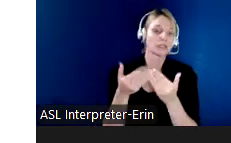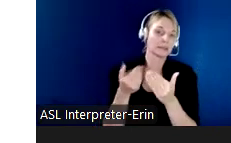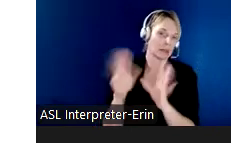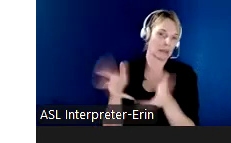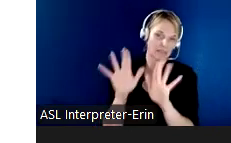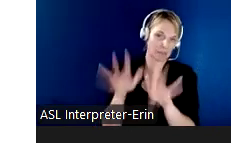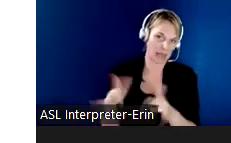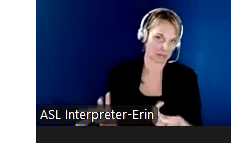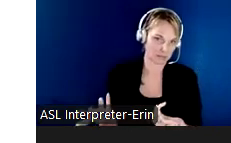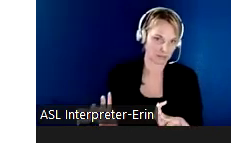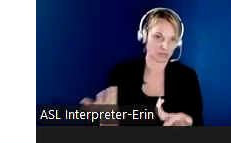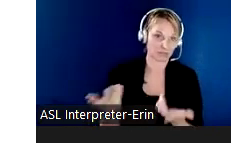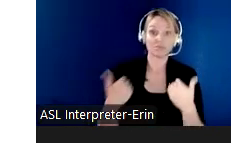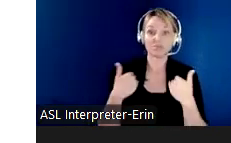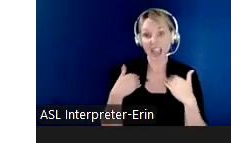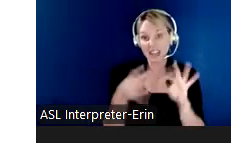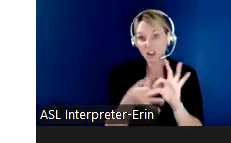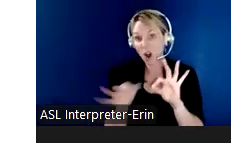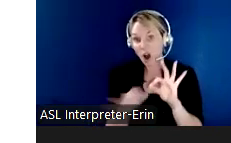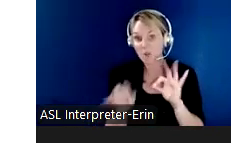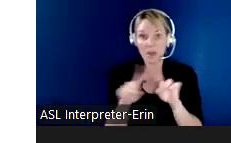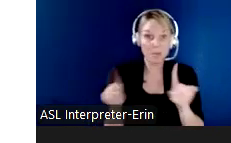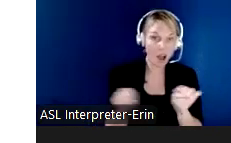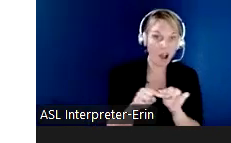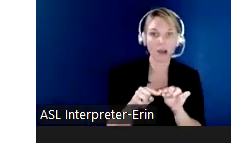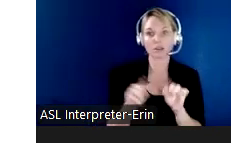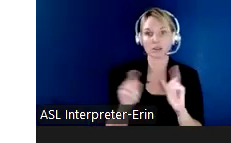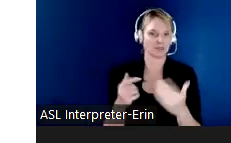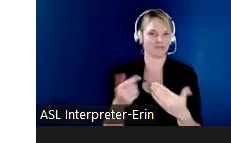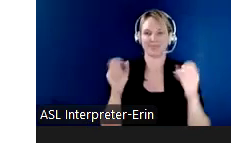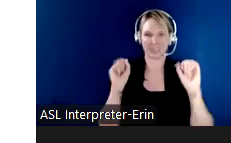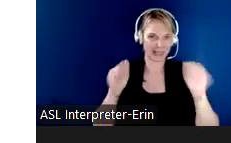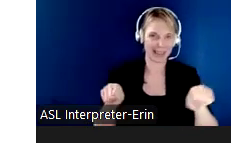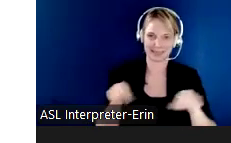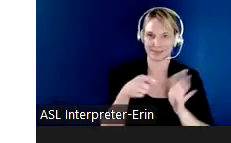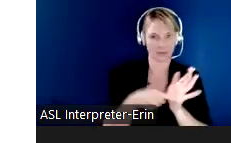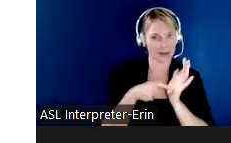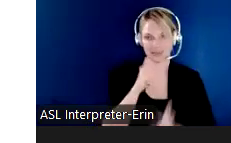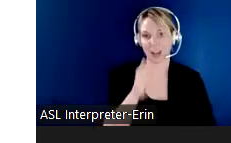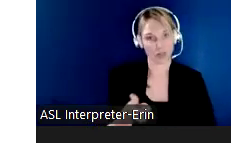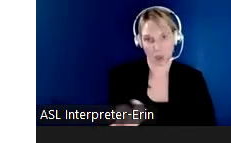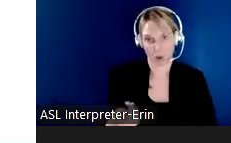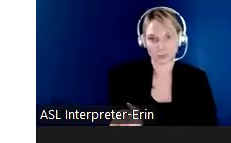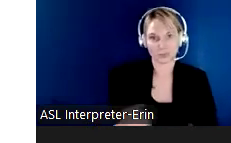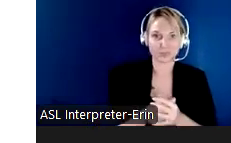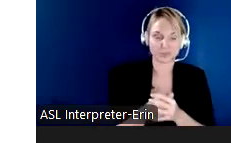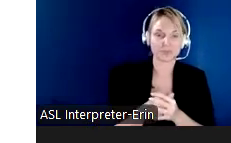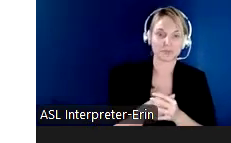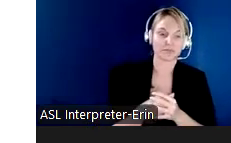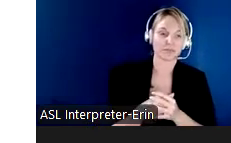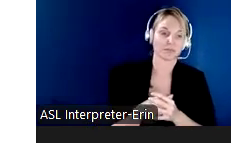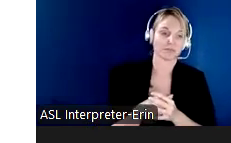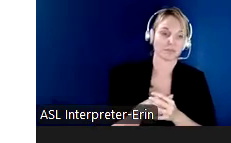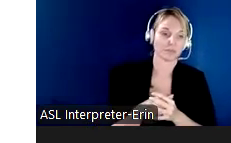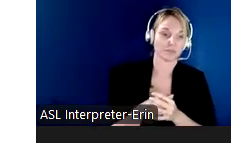comment box, and you're welcome to add a comment along with your file, but again, it is not required. And I actually do want to show you guys